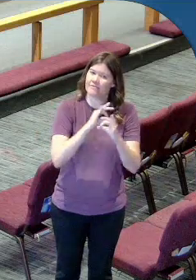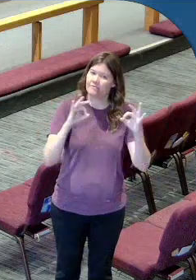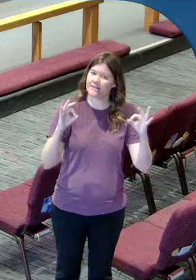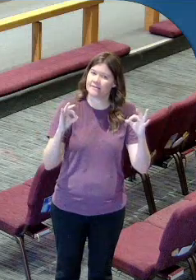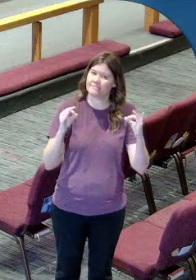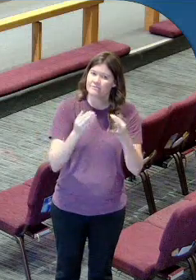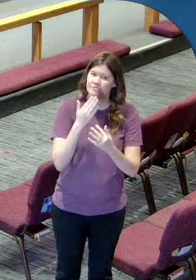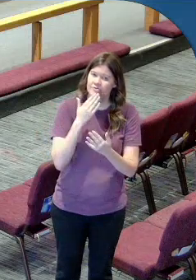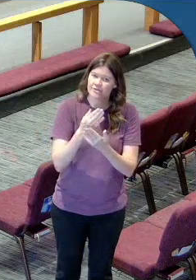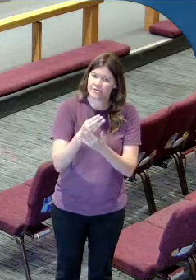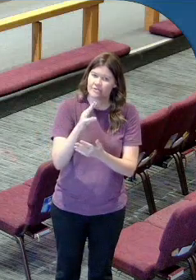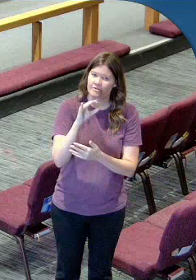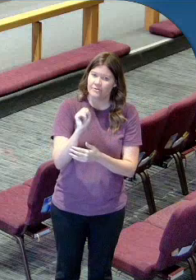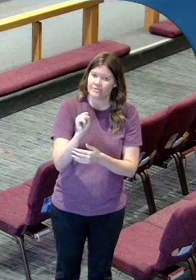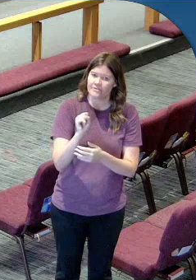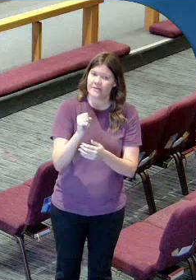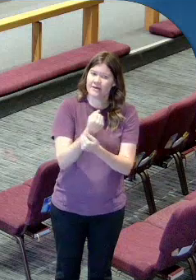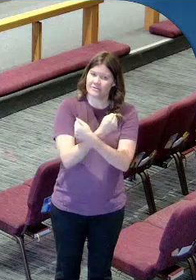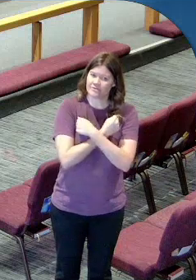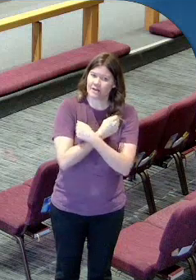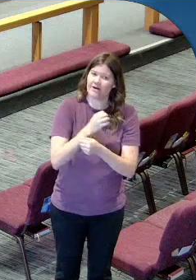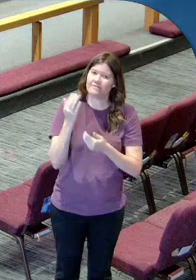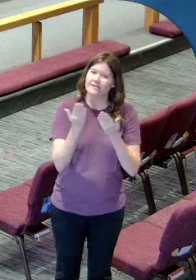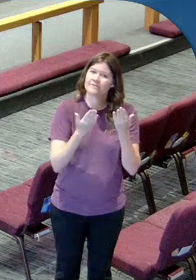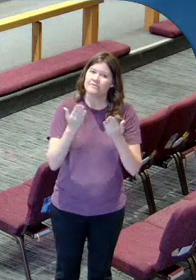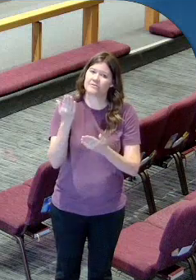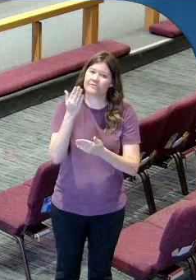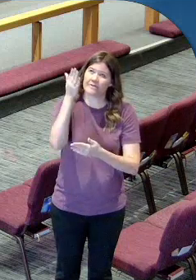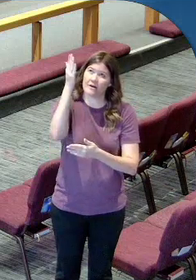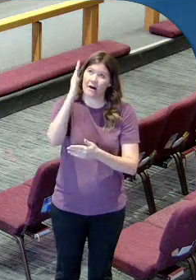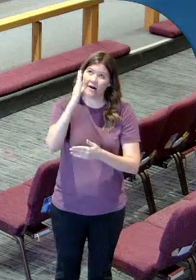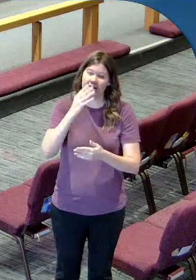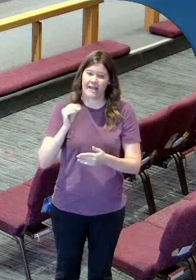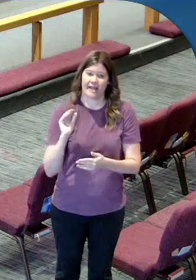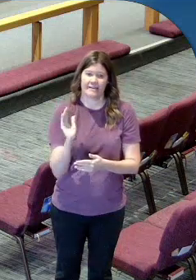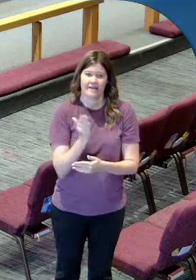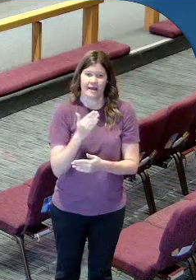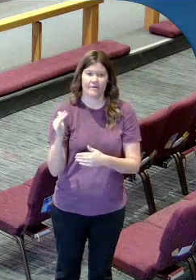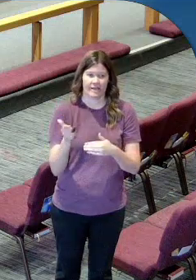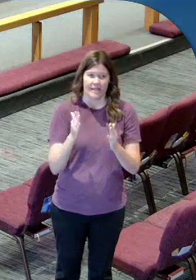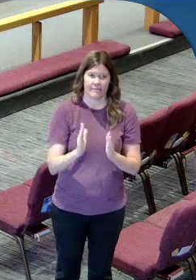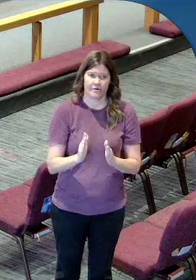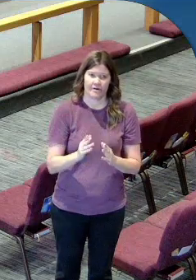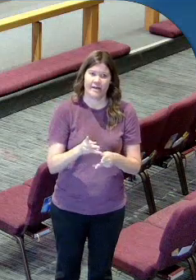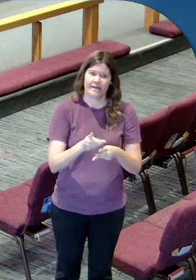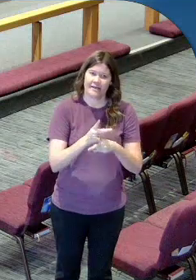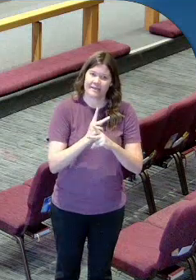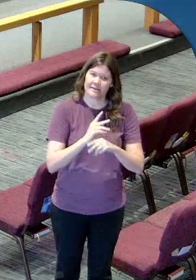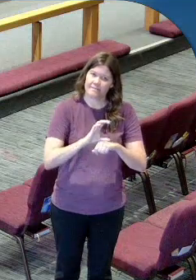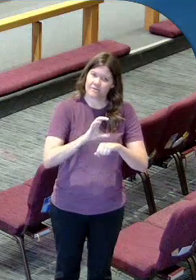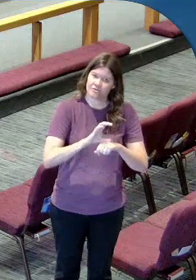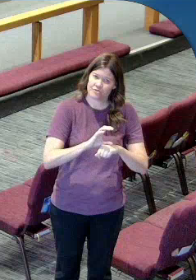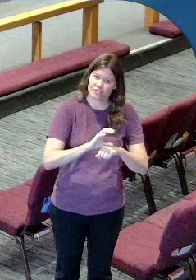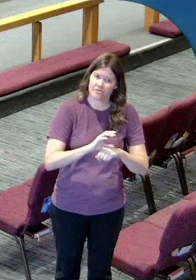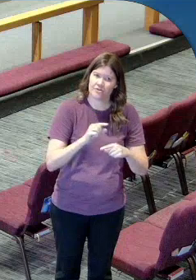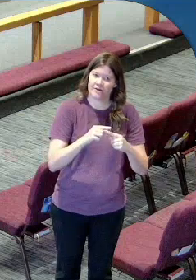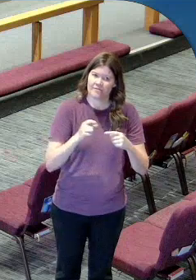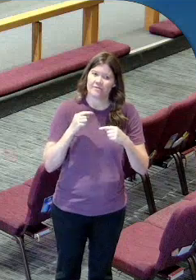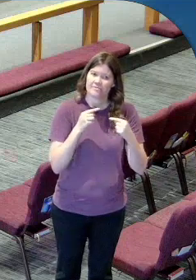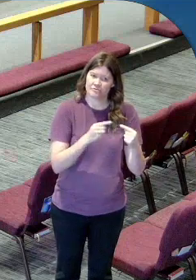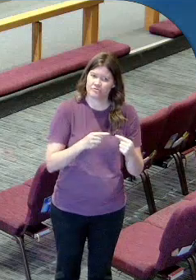gospel to love and serve both God and our neighbor. Preserve the church from discord and